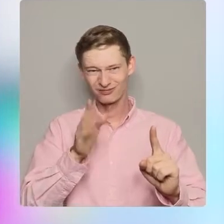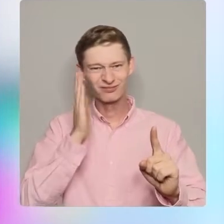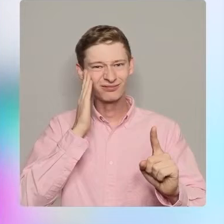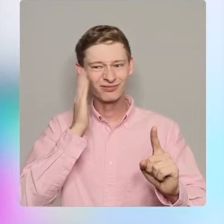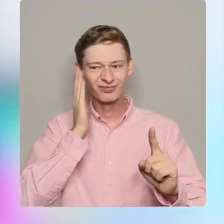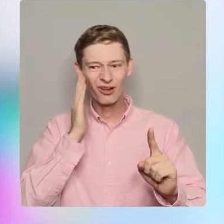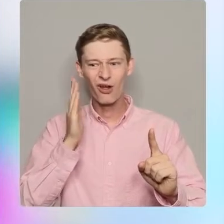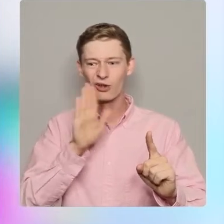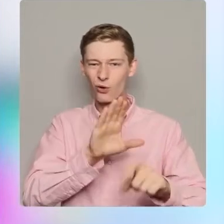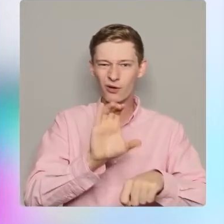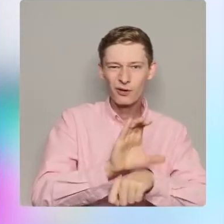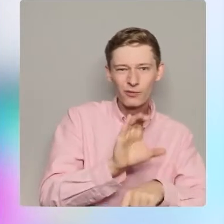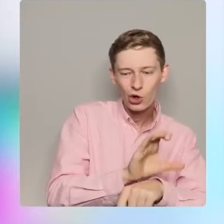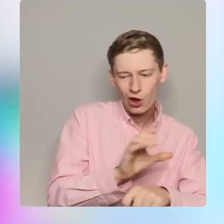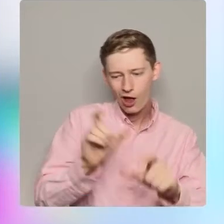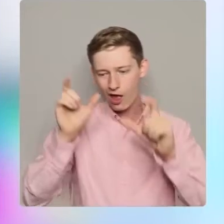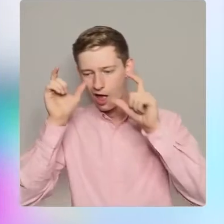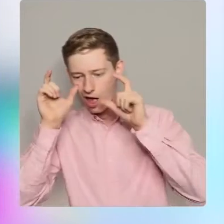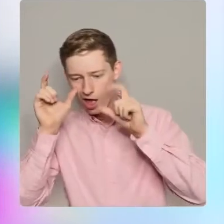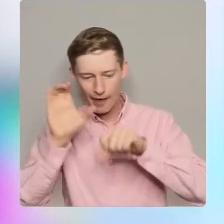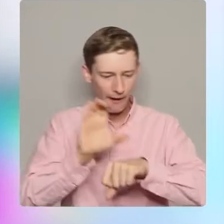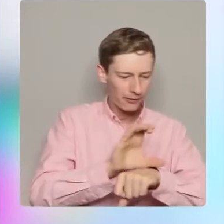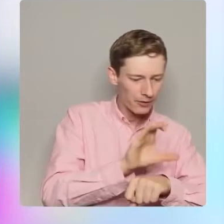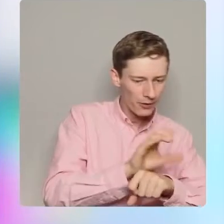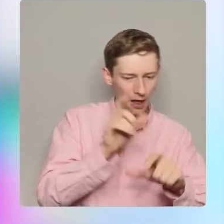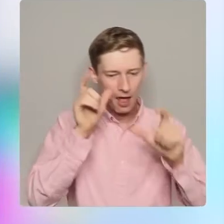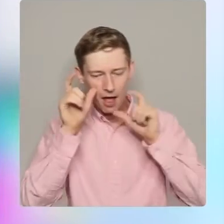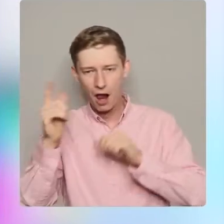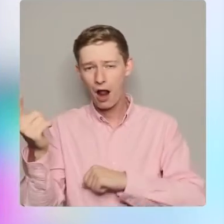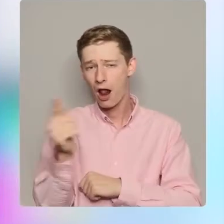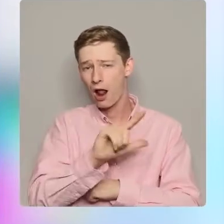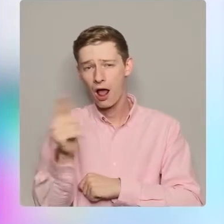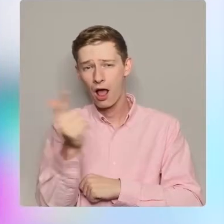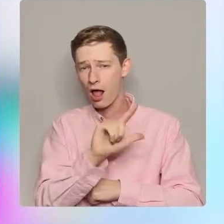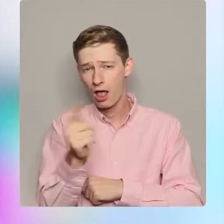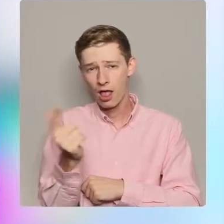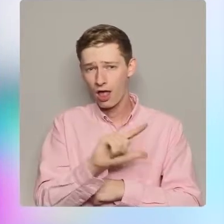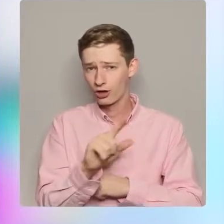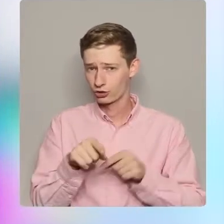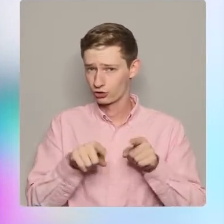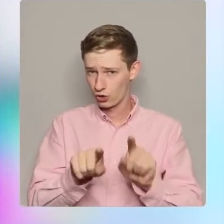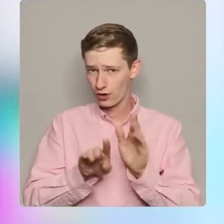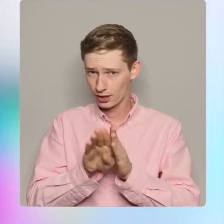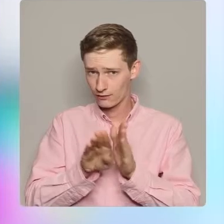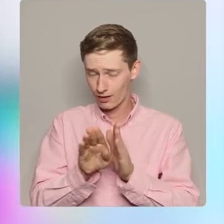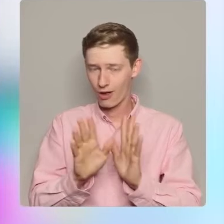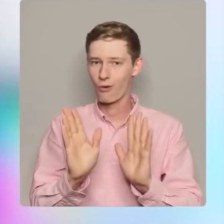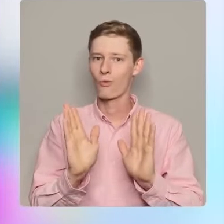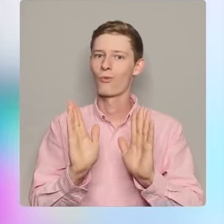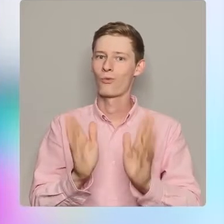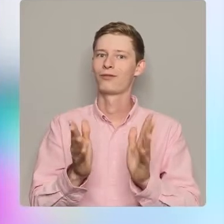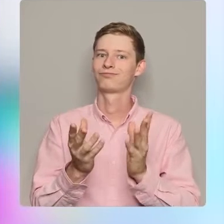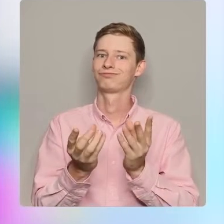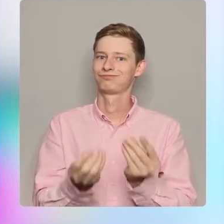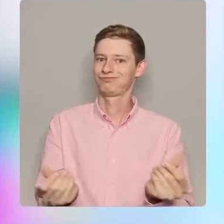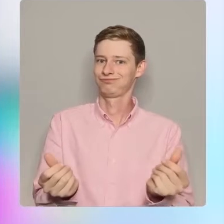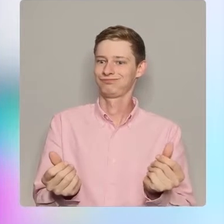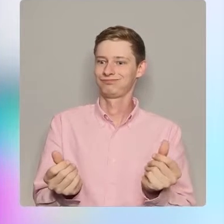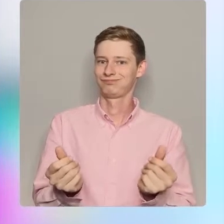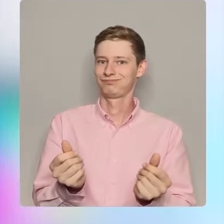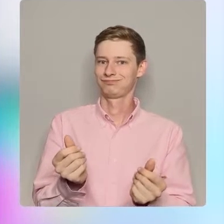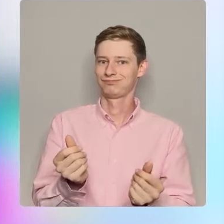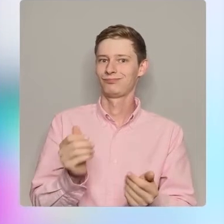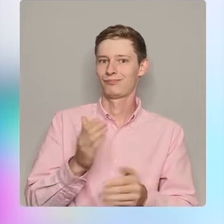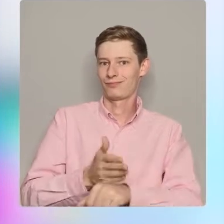drop workflow and helping you identify potential build upload violations before uploading.